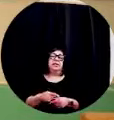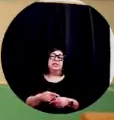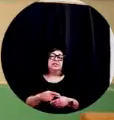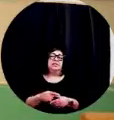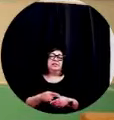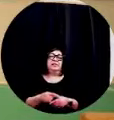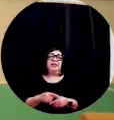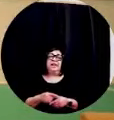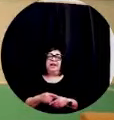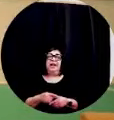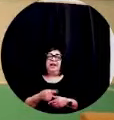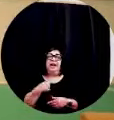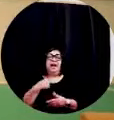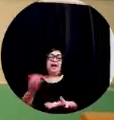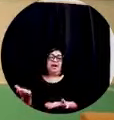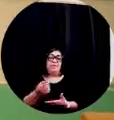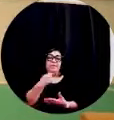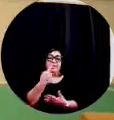that.